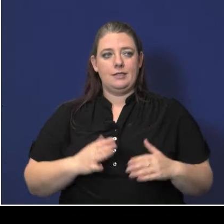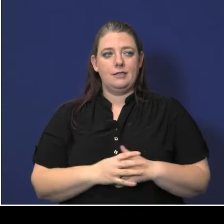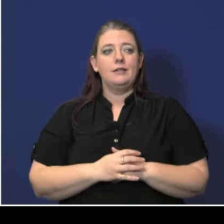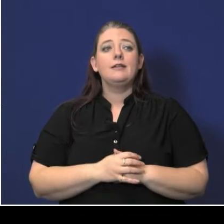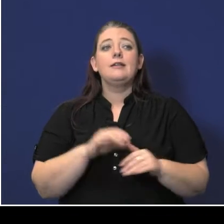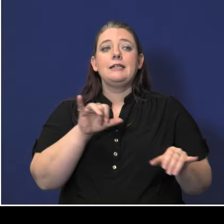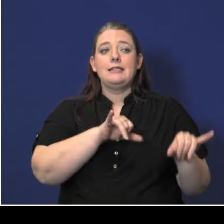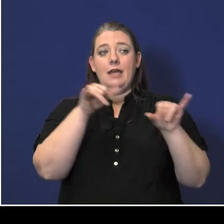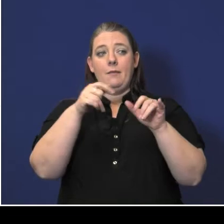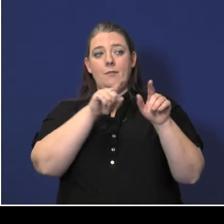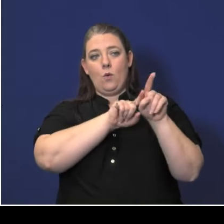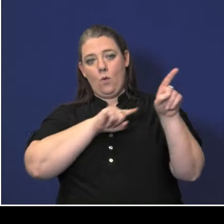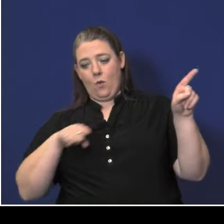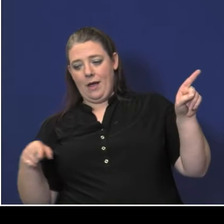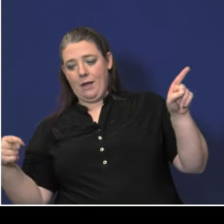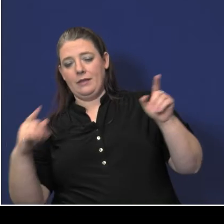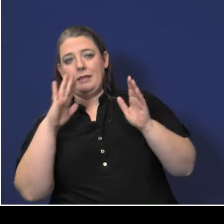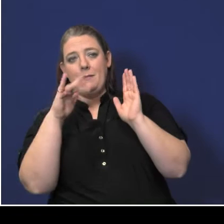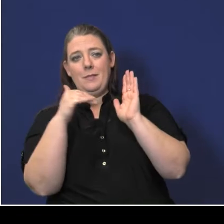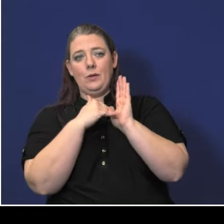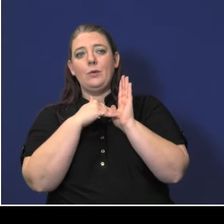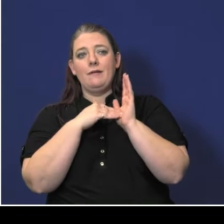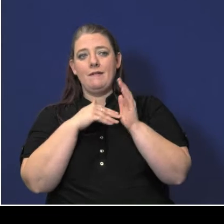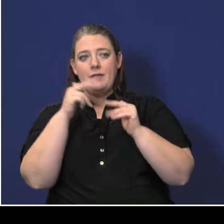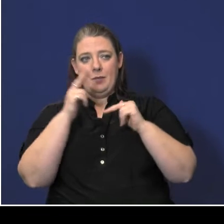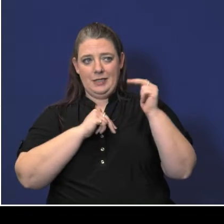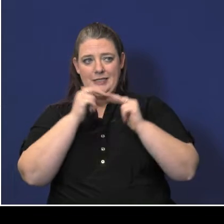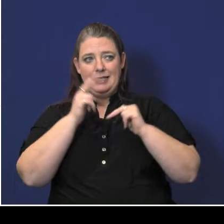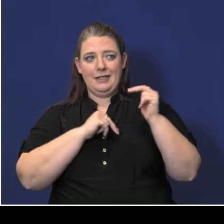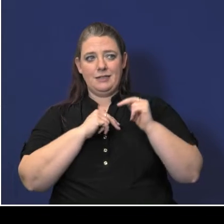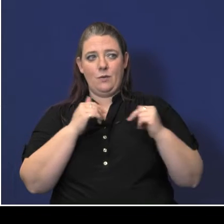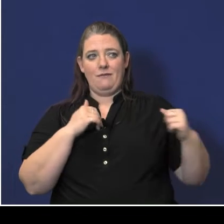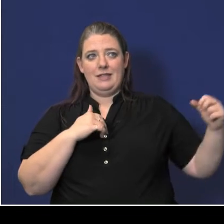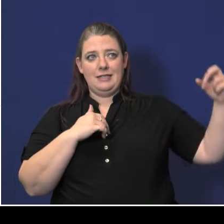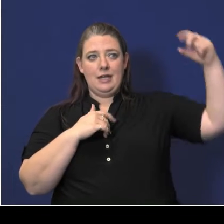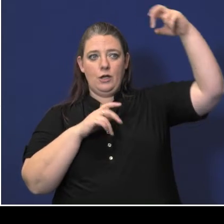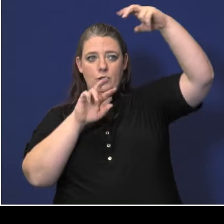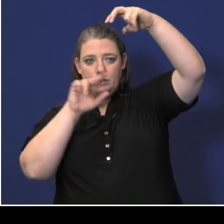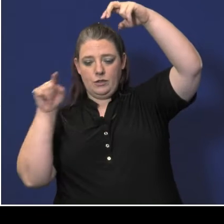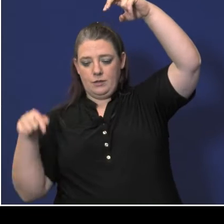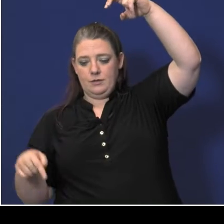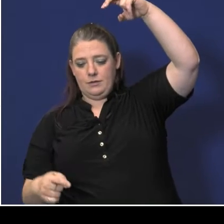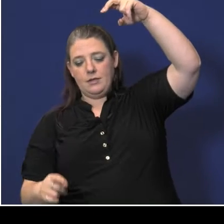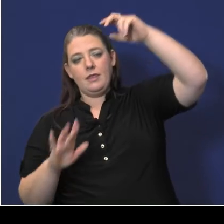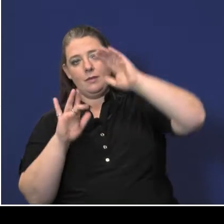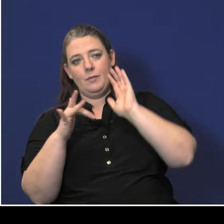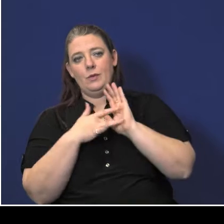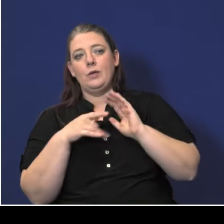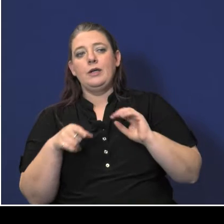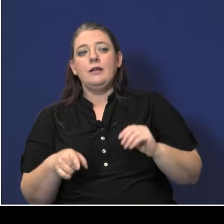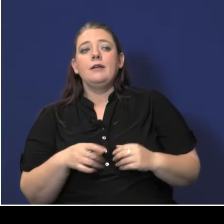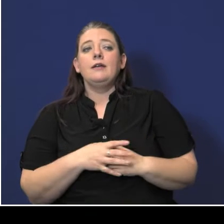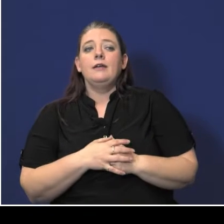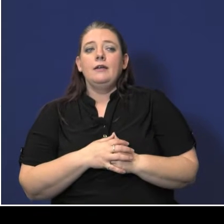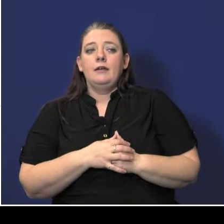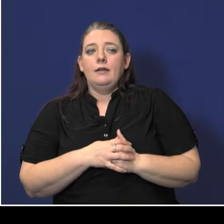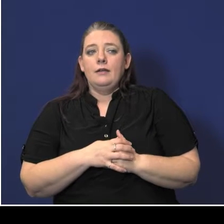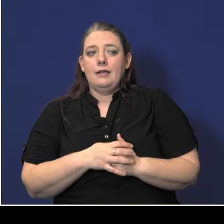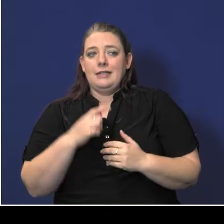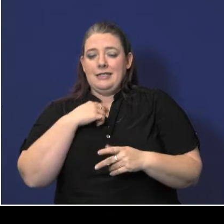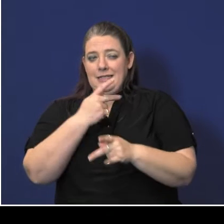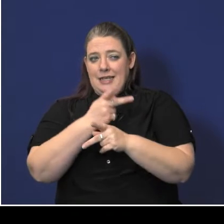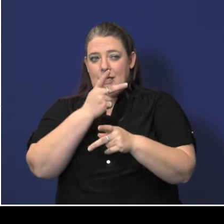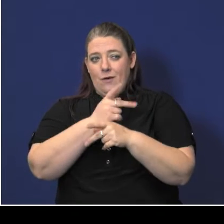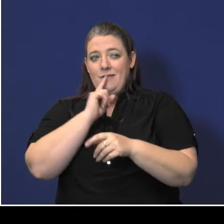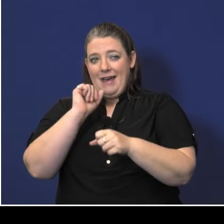now moving more into the middle of this space, of this big lobby, so what we have to us in the middle is not only also taking care of the